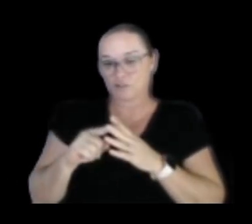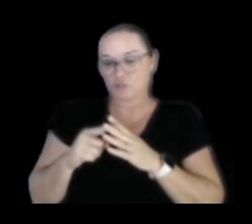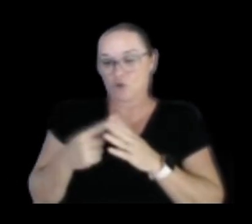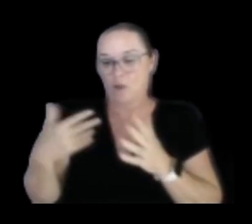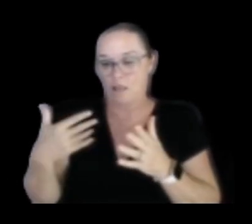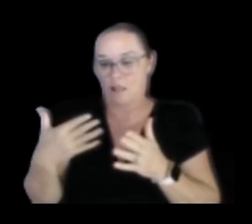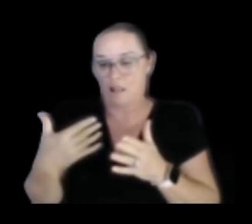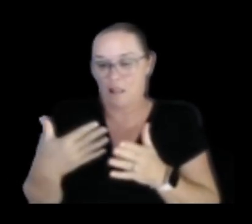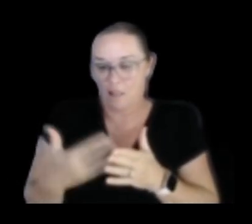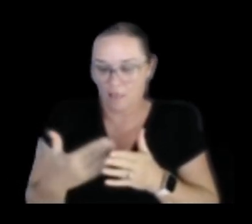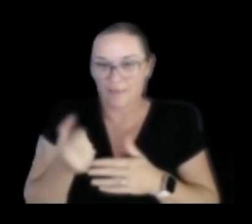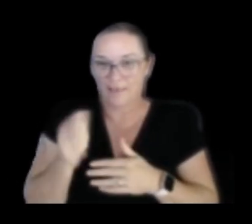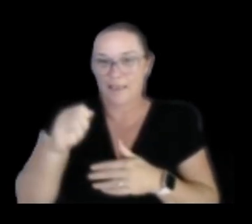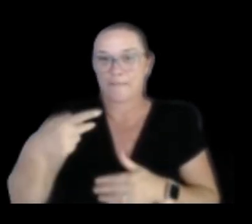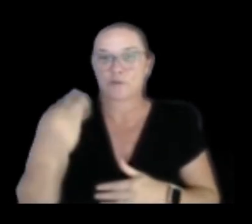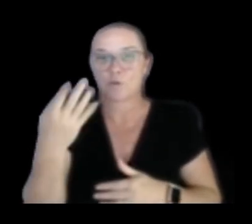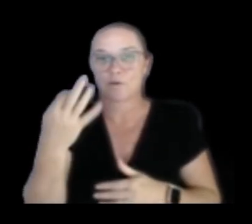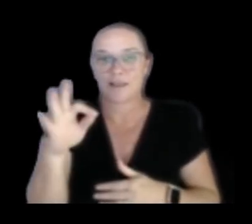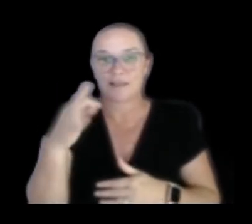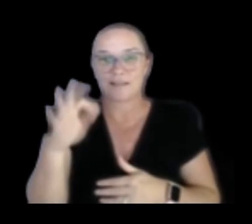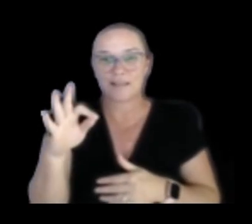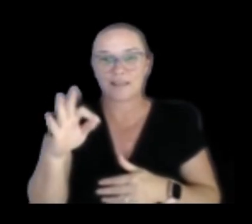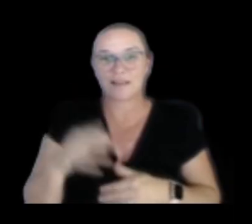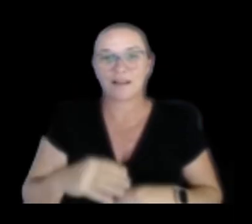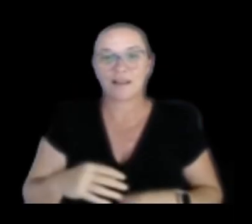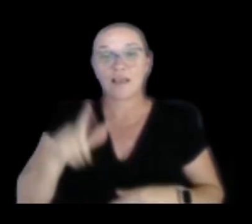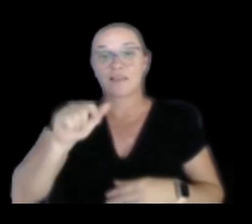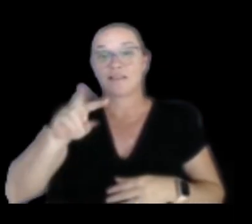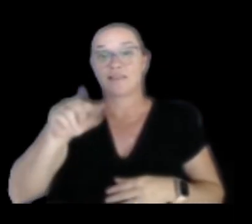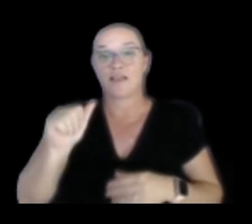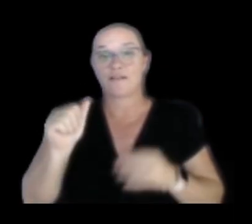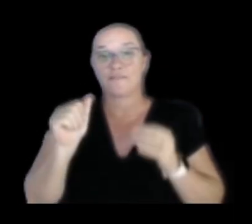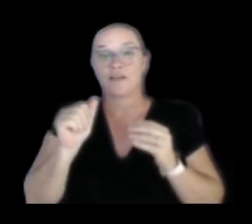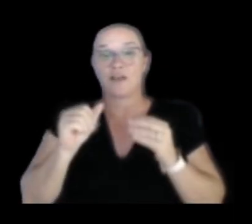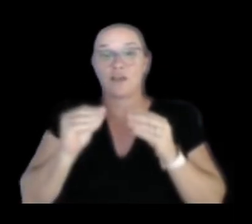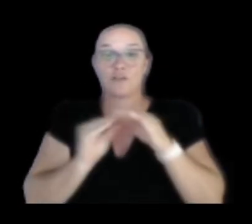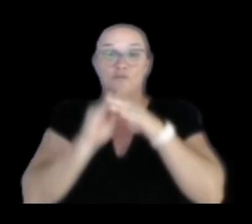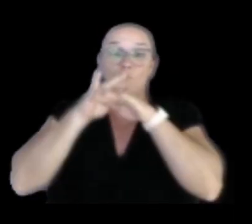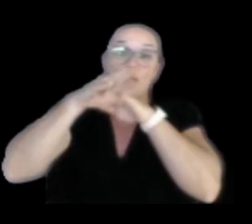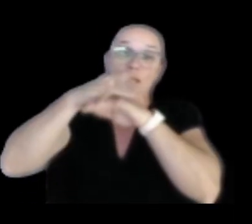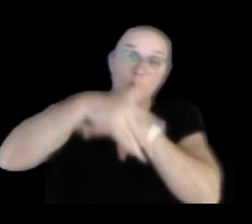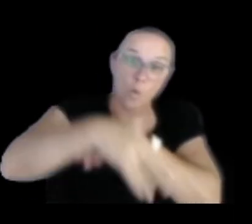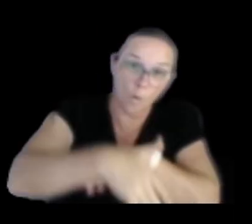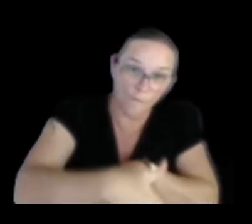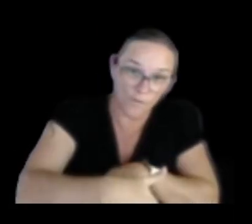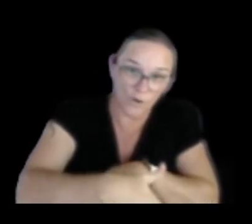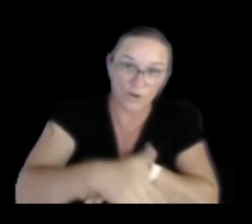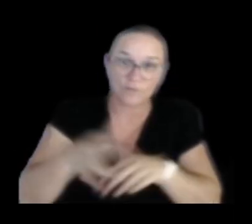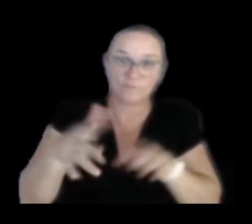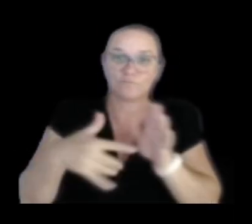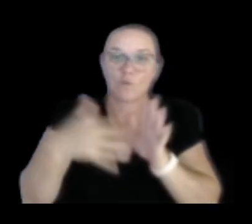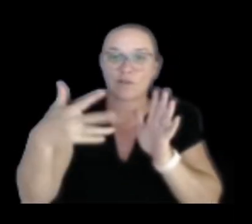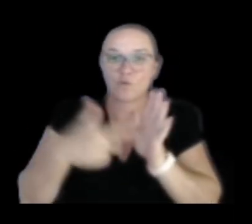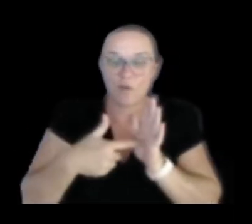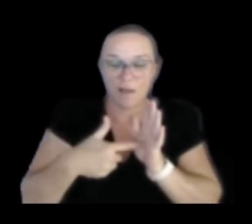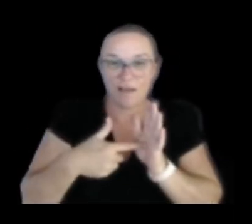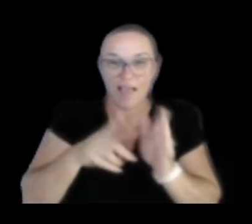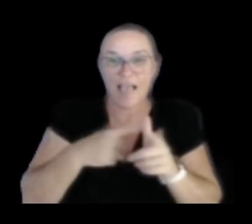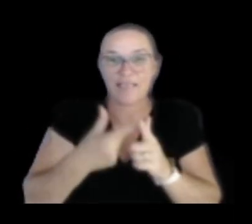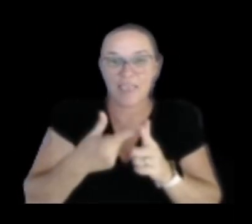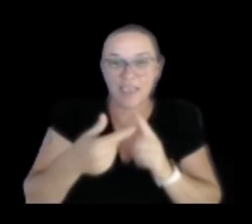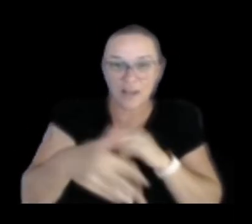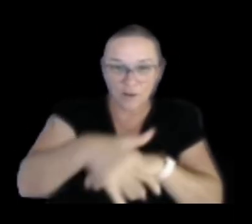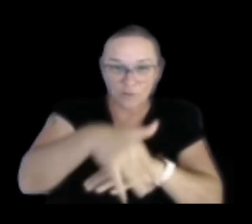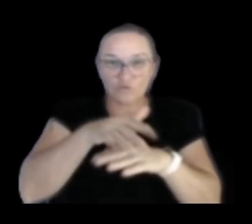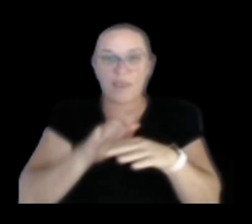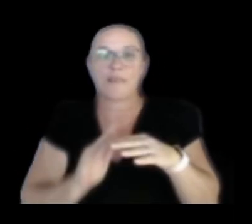has been cycling up and down in this vent, spilling over from time to time, and then